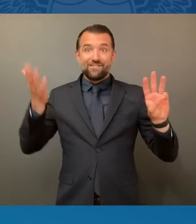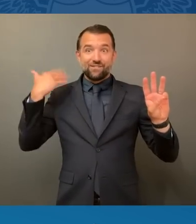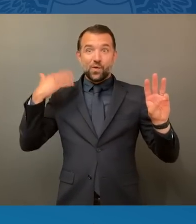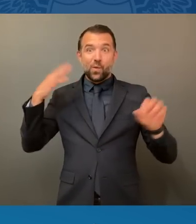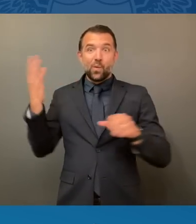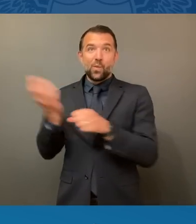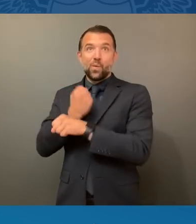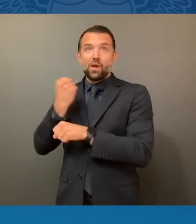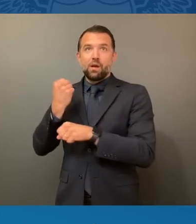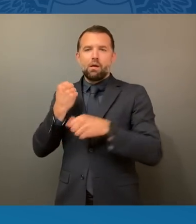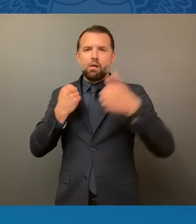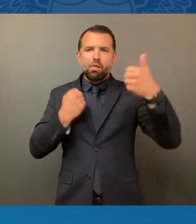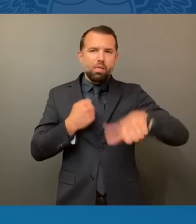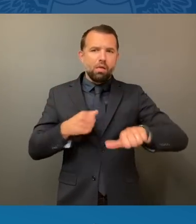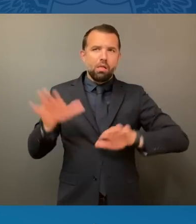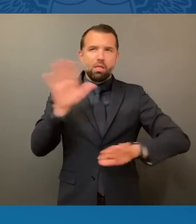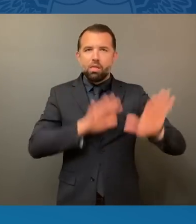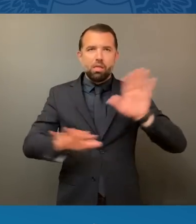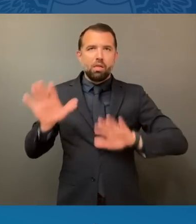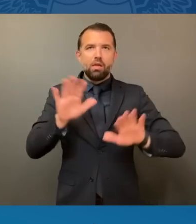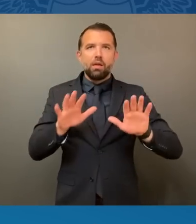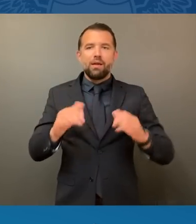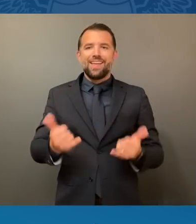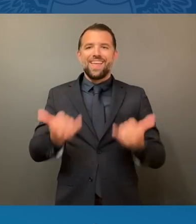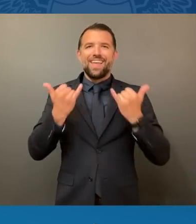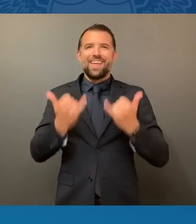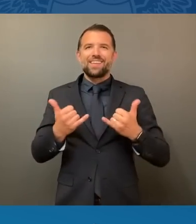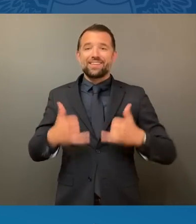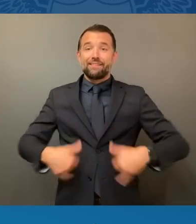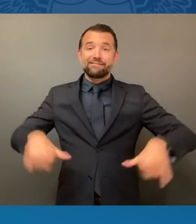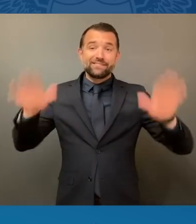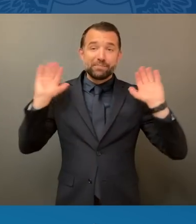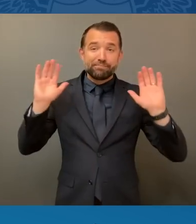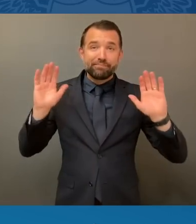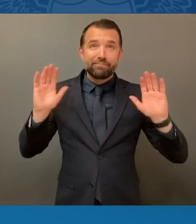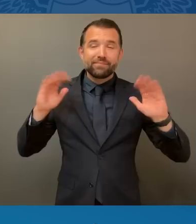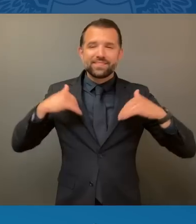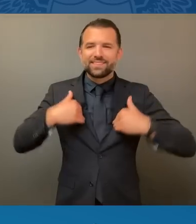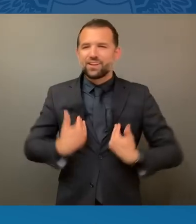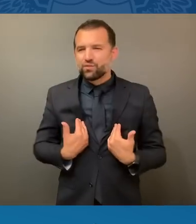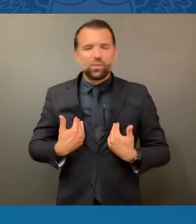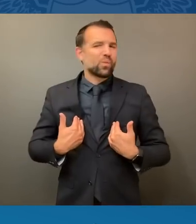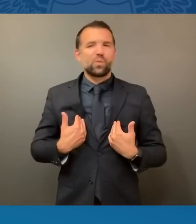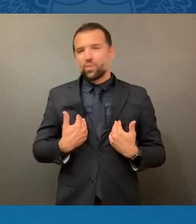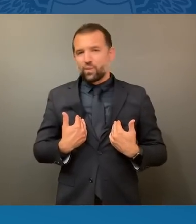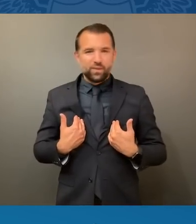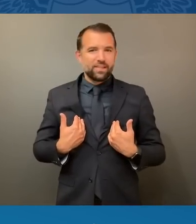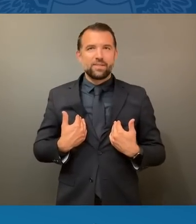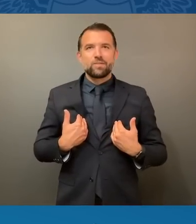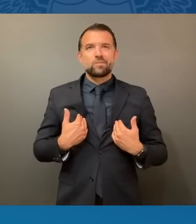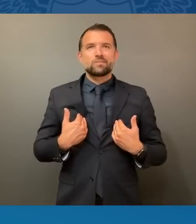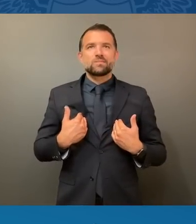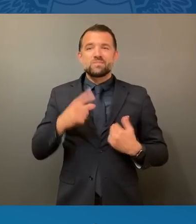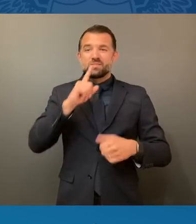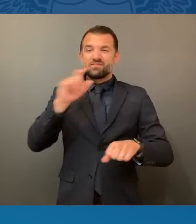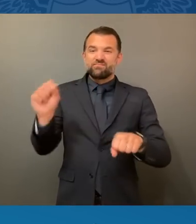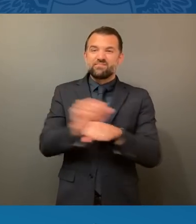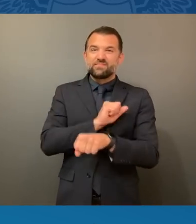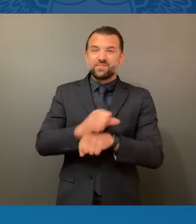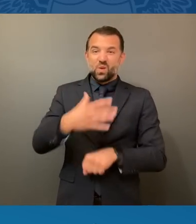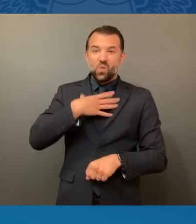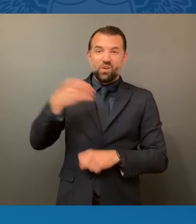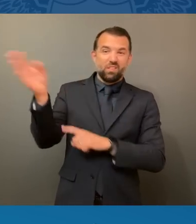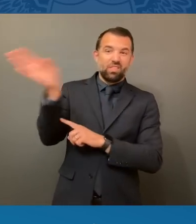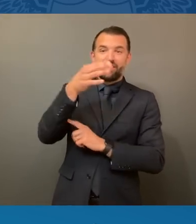despair. Do not tire. Do not throw up our hands when it's time to roll up